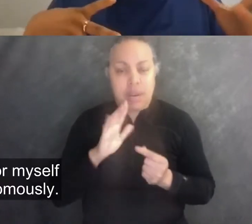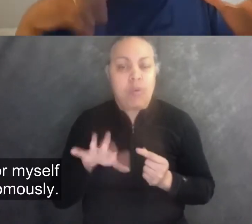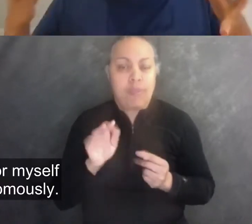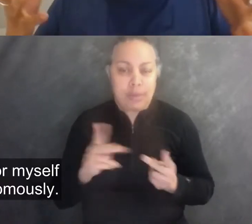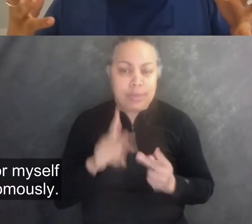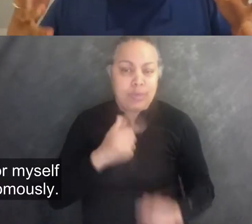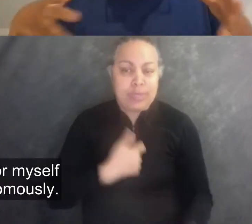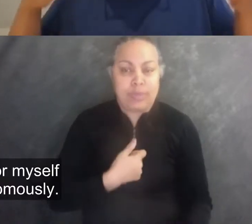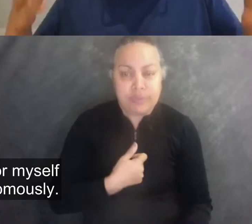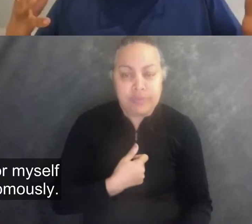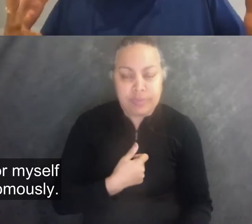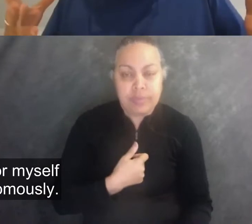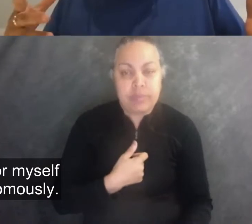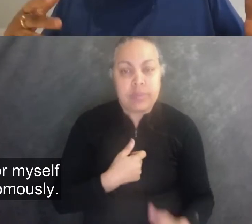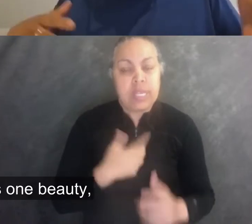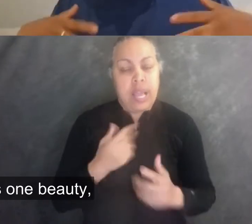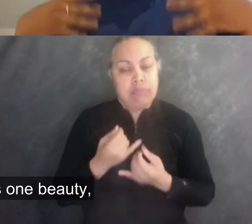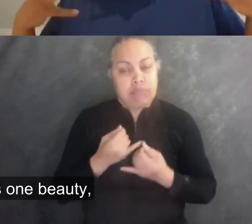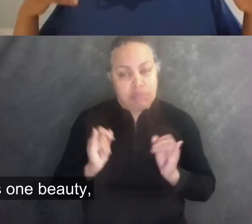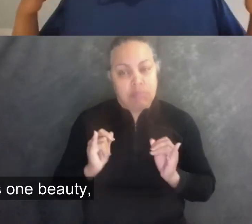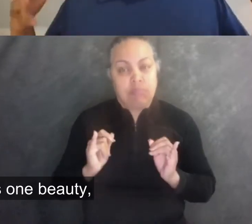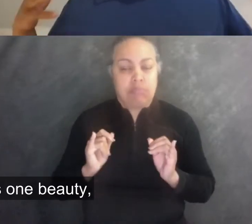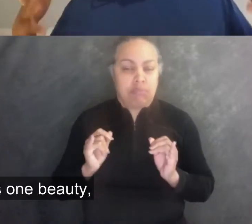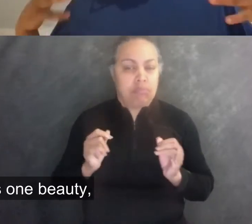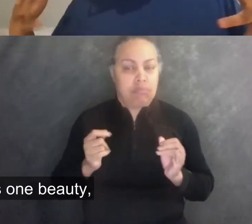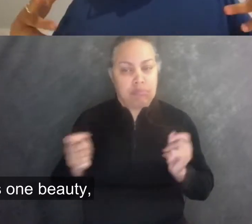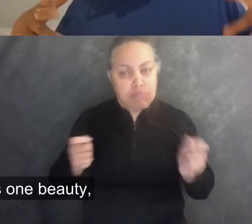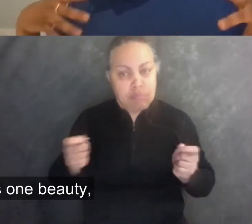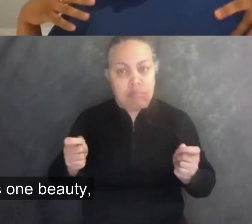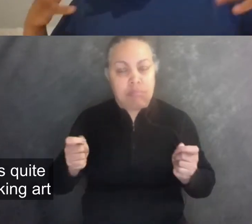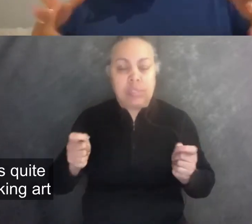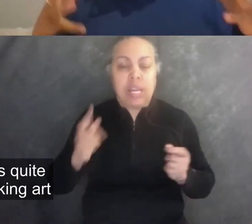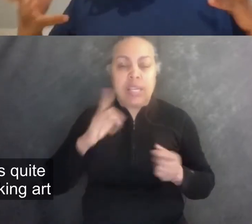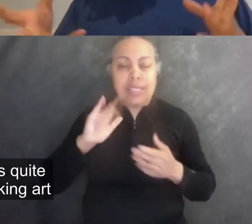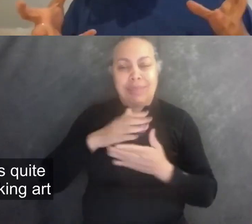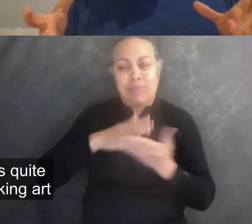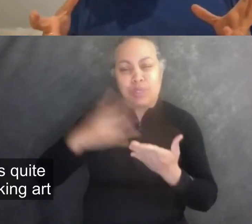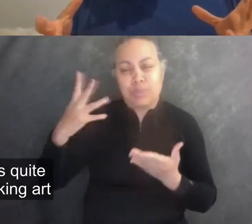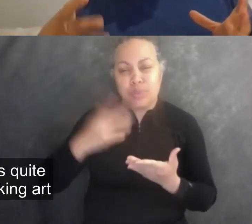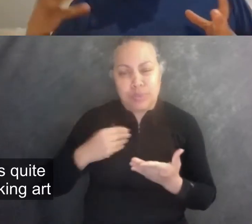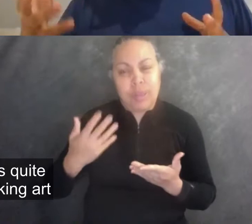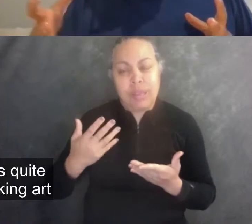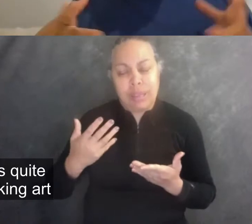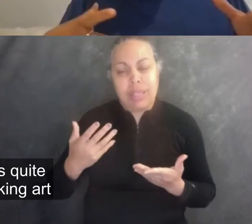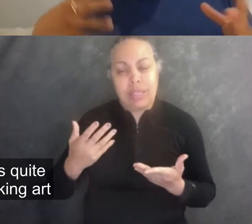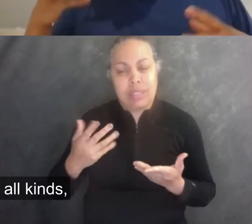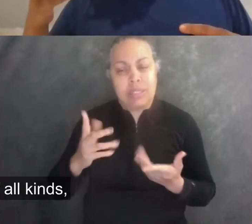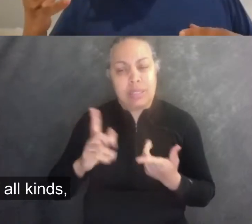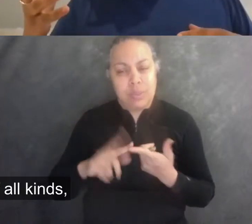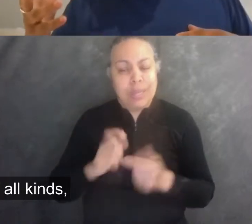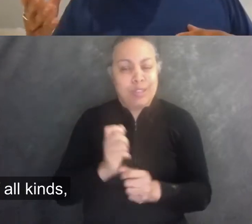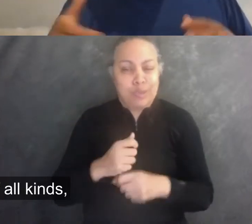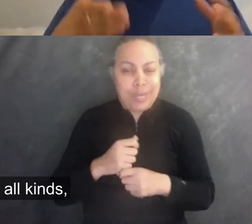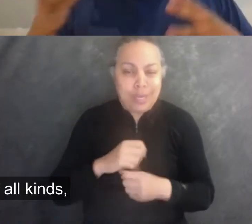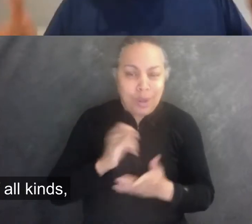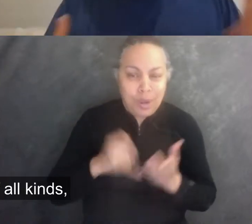myself to situate autonomously. And I think that that's one thing that's quite beautiful of making art and